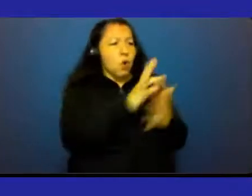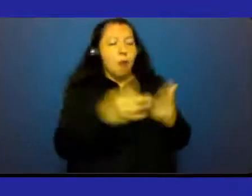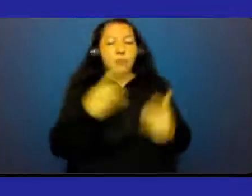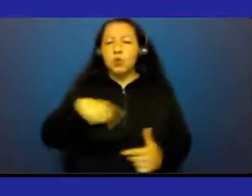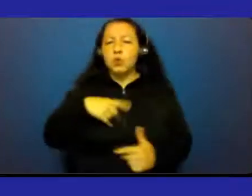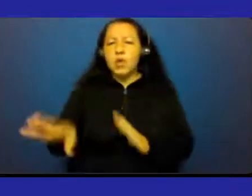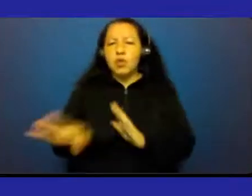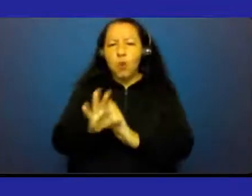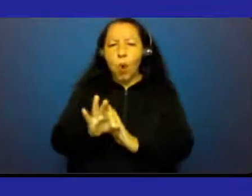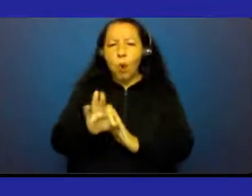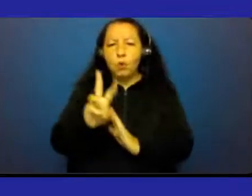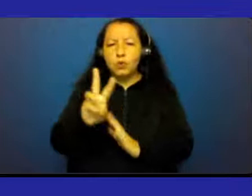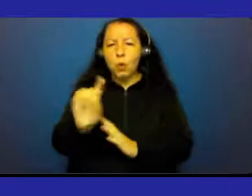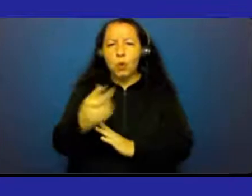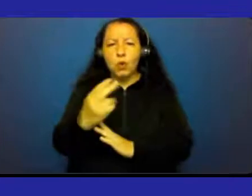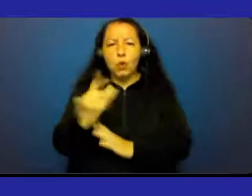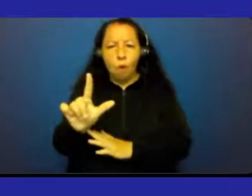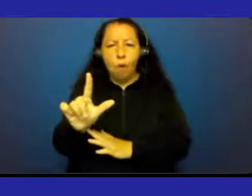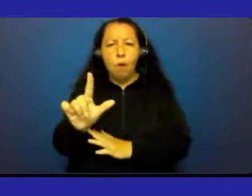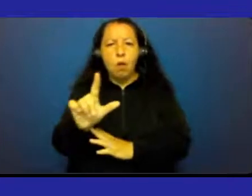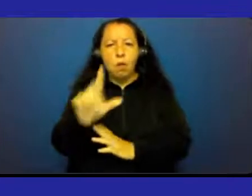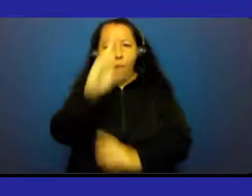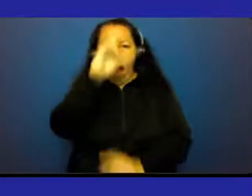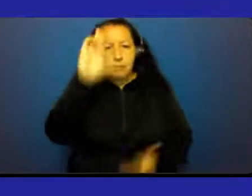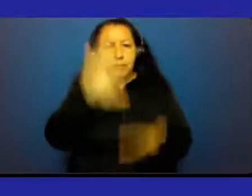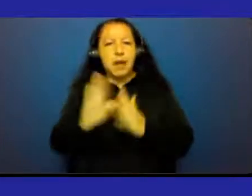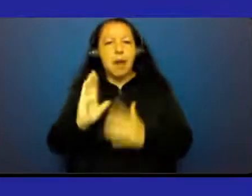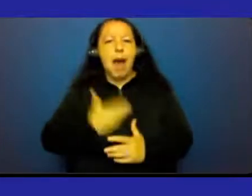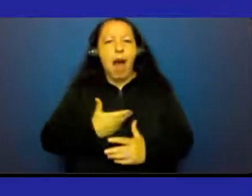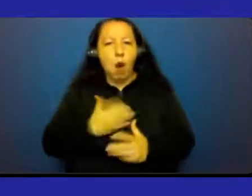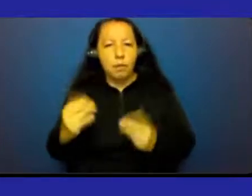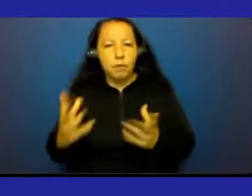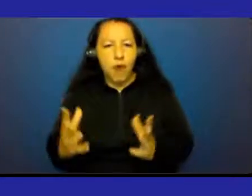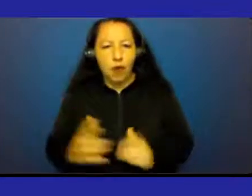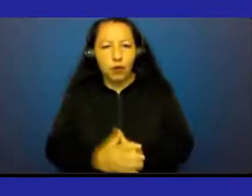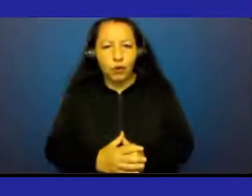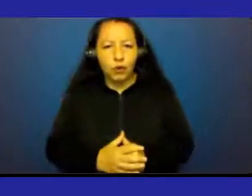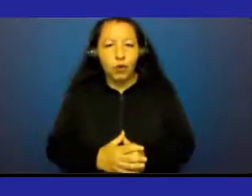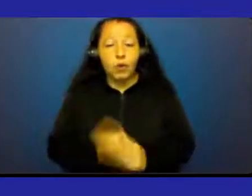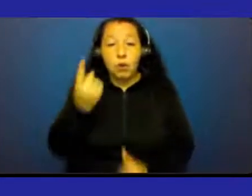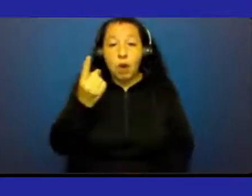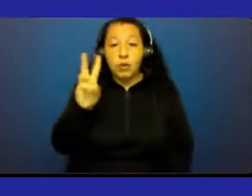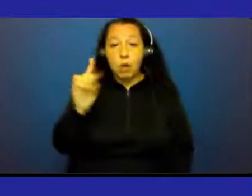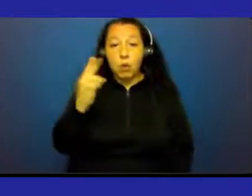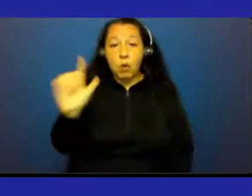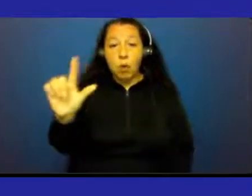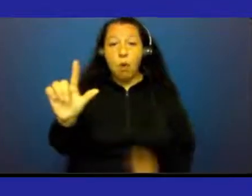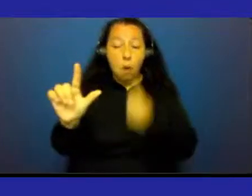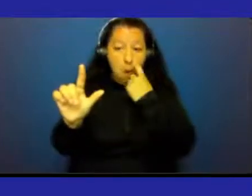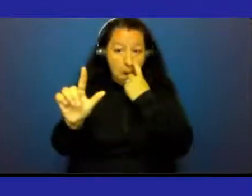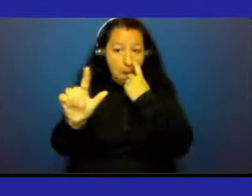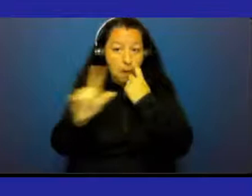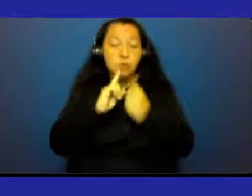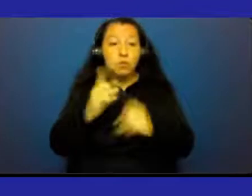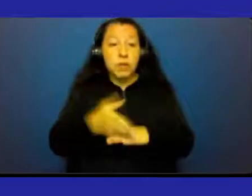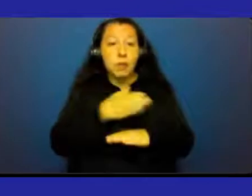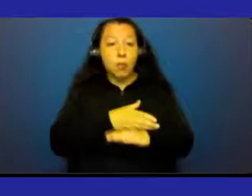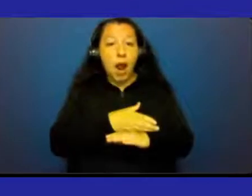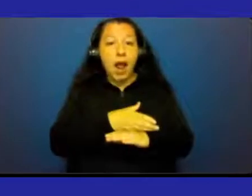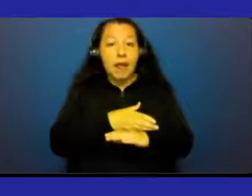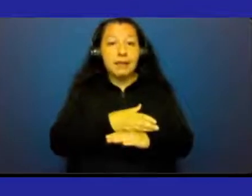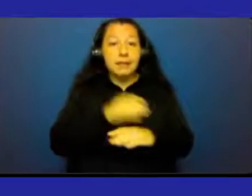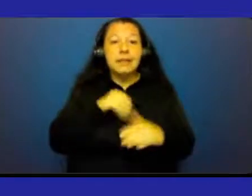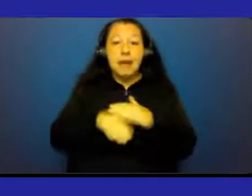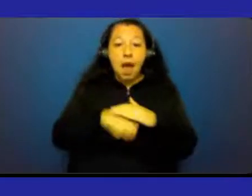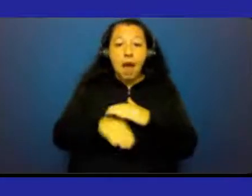be our healthcare provider. Woodhull has made significant progress with access to primary care and reduce